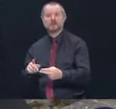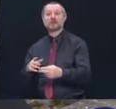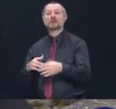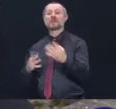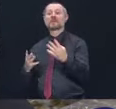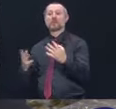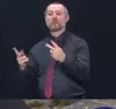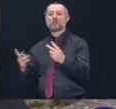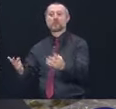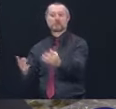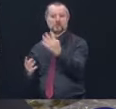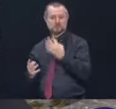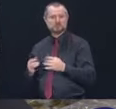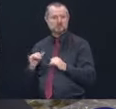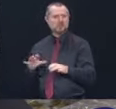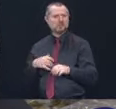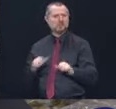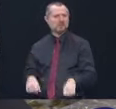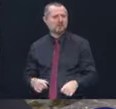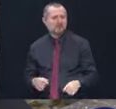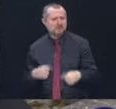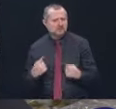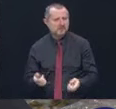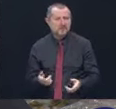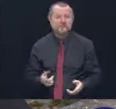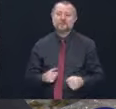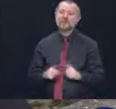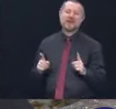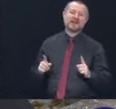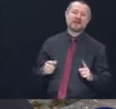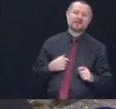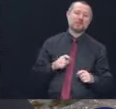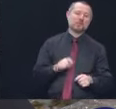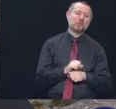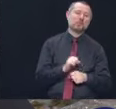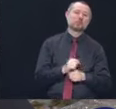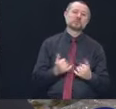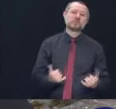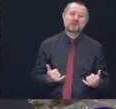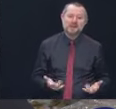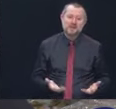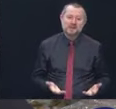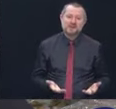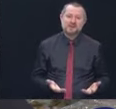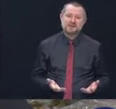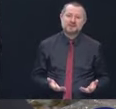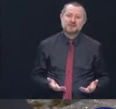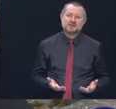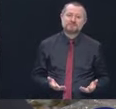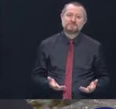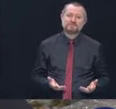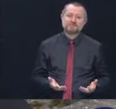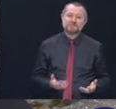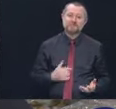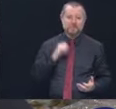guidance. But I have to work today, which is what I'm doing, and